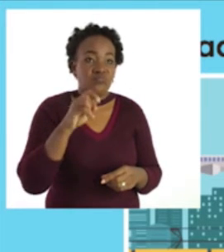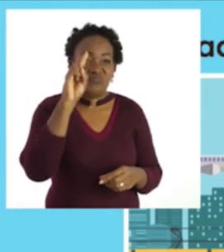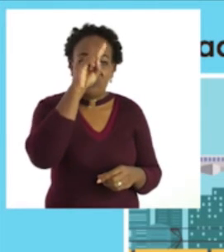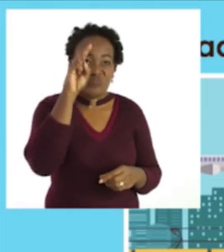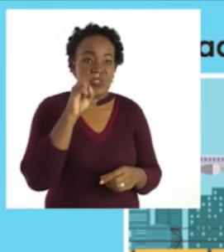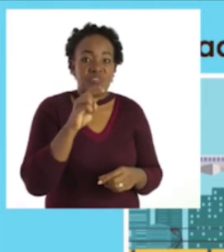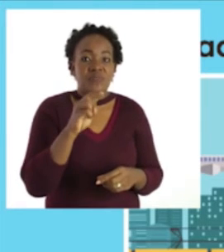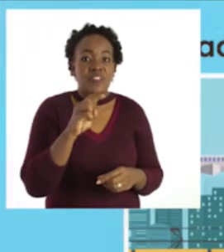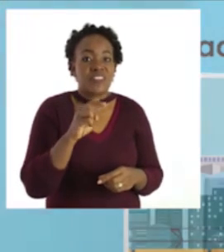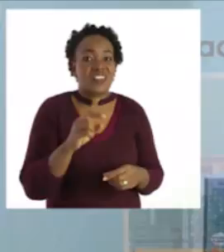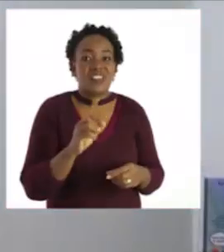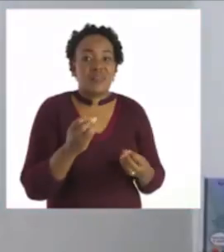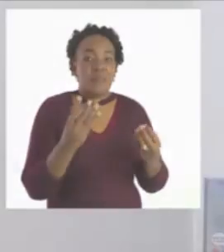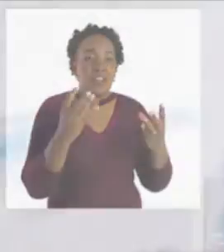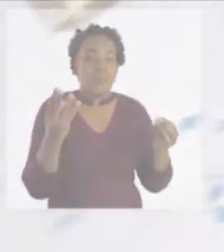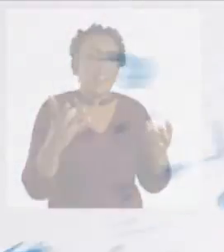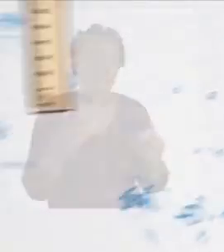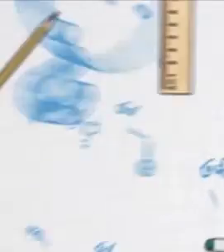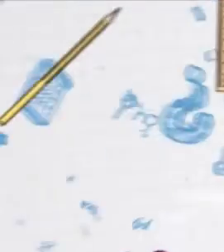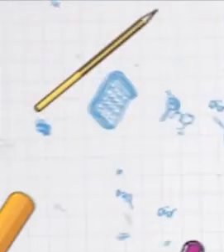nouns, and grammar.